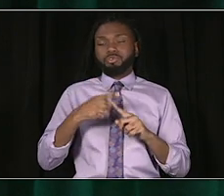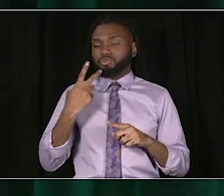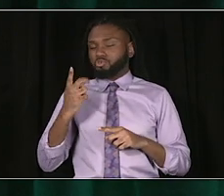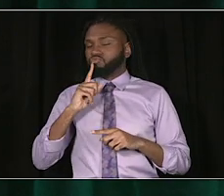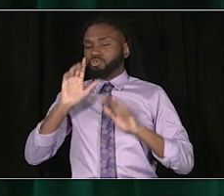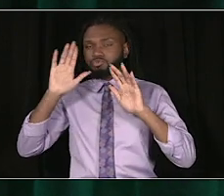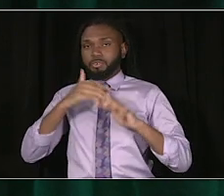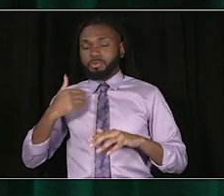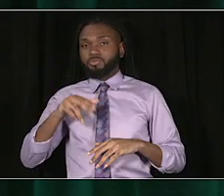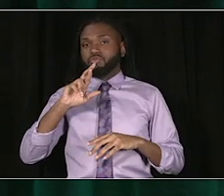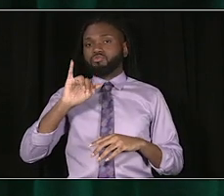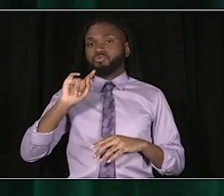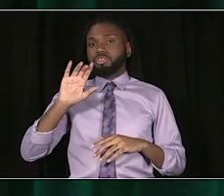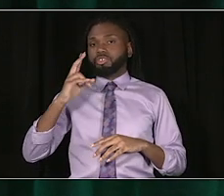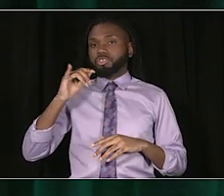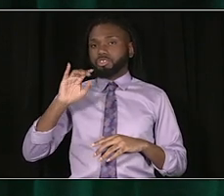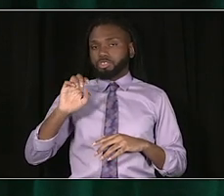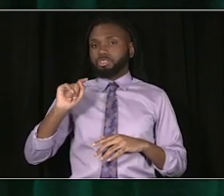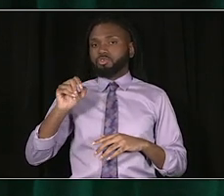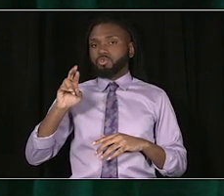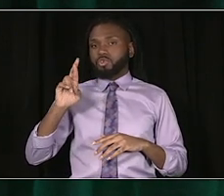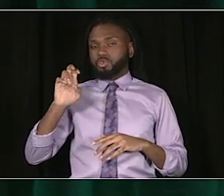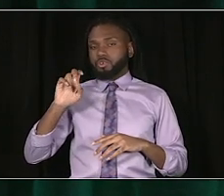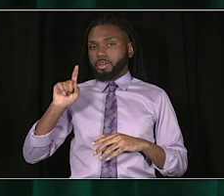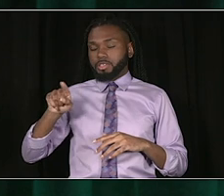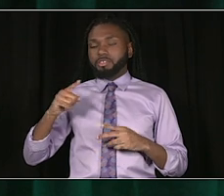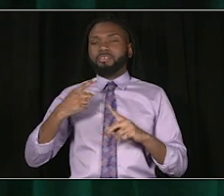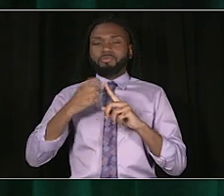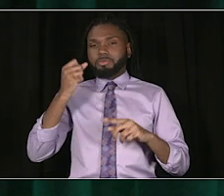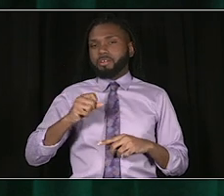great members, Richie Torres of the South Bronx in New York,